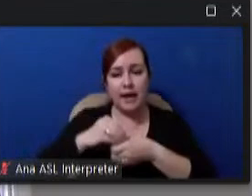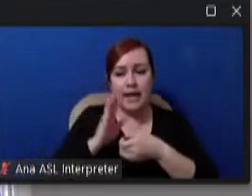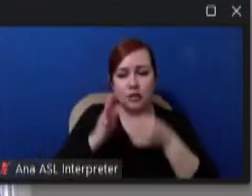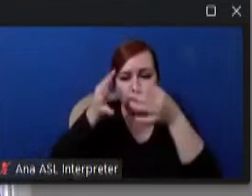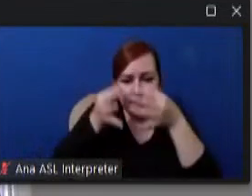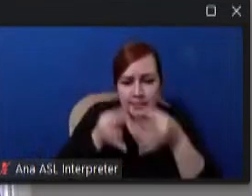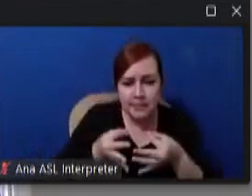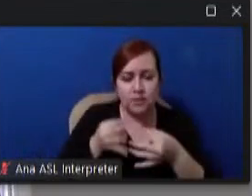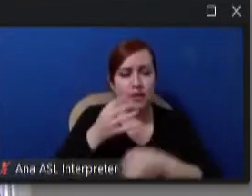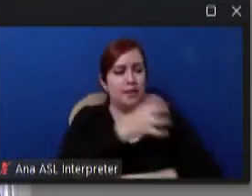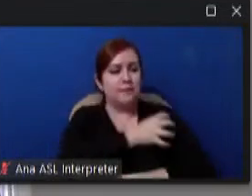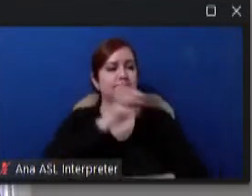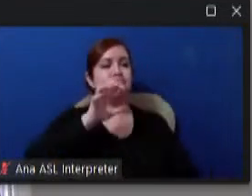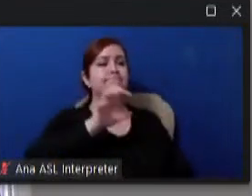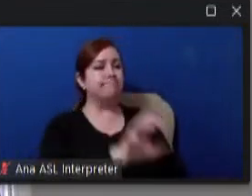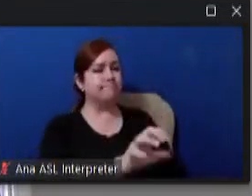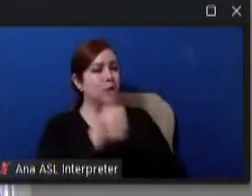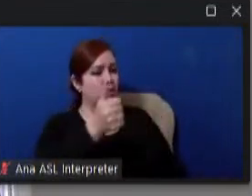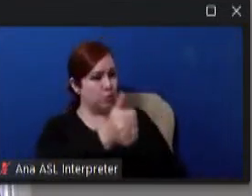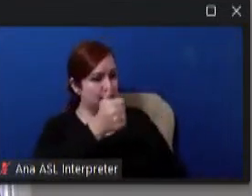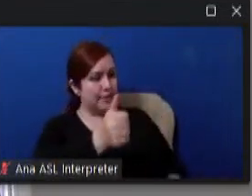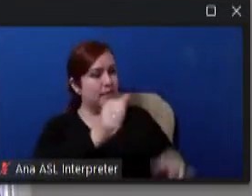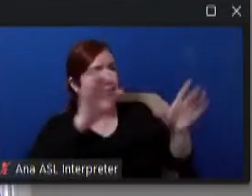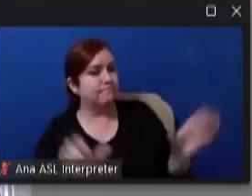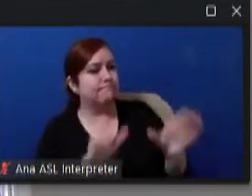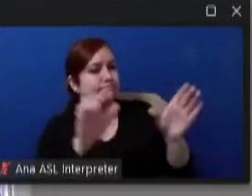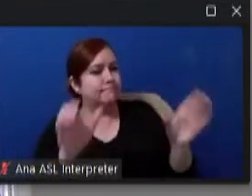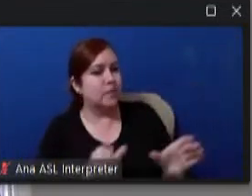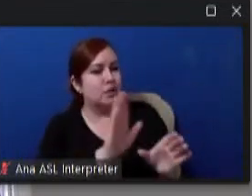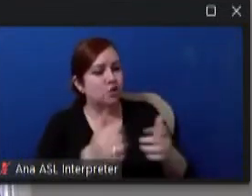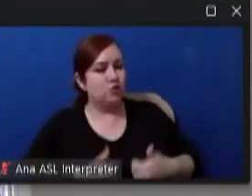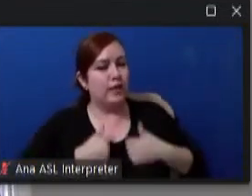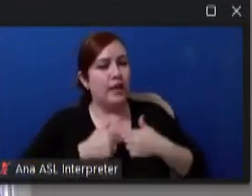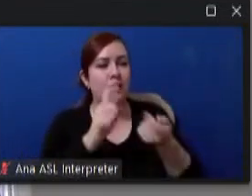also essential to involve them in decision making so that